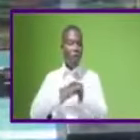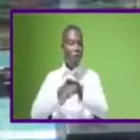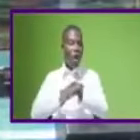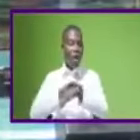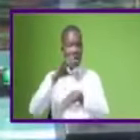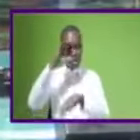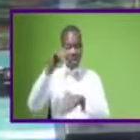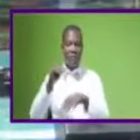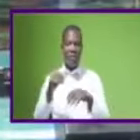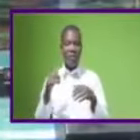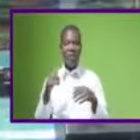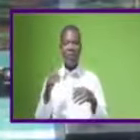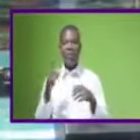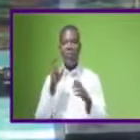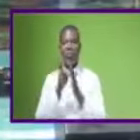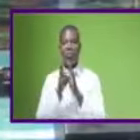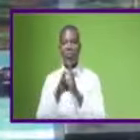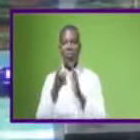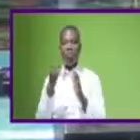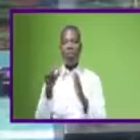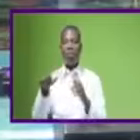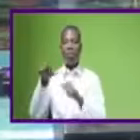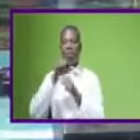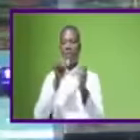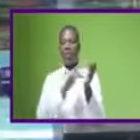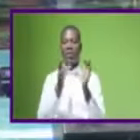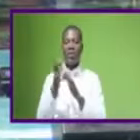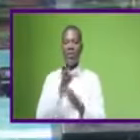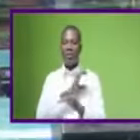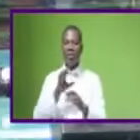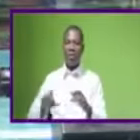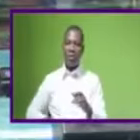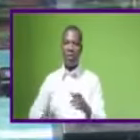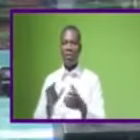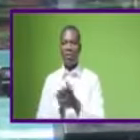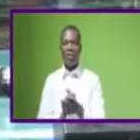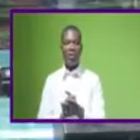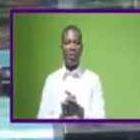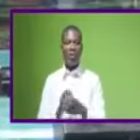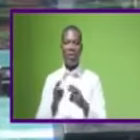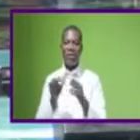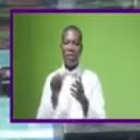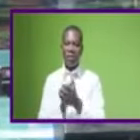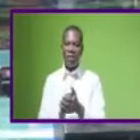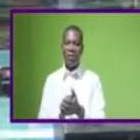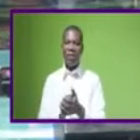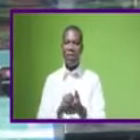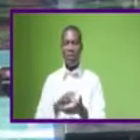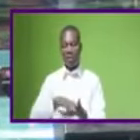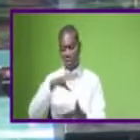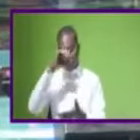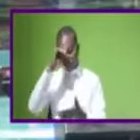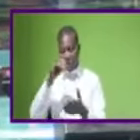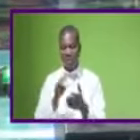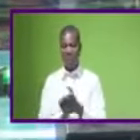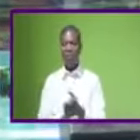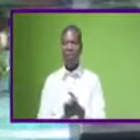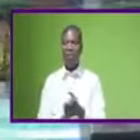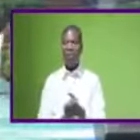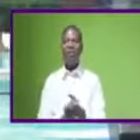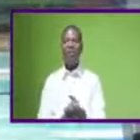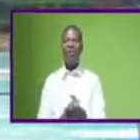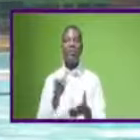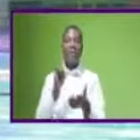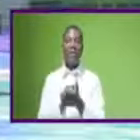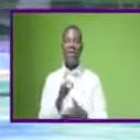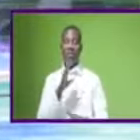How come a white man has the movie of Jesus Christ? Our theory form. In a theoretical form. And not the good.